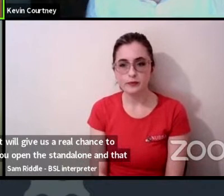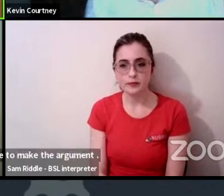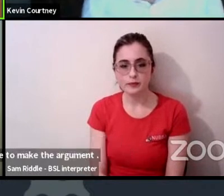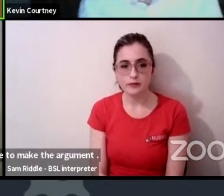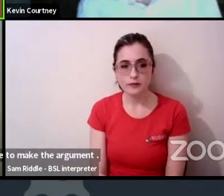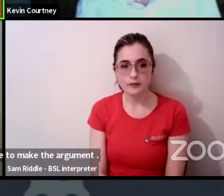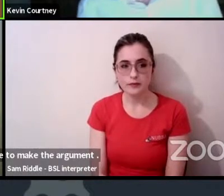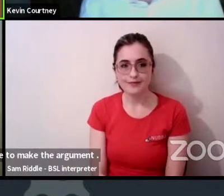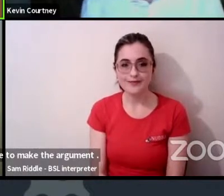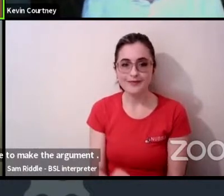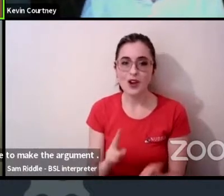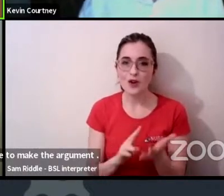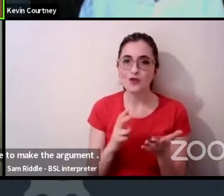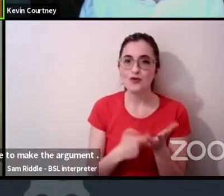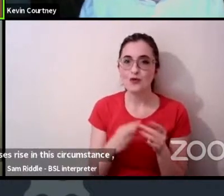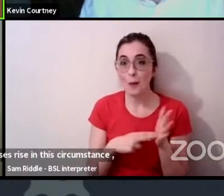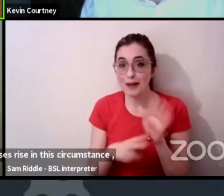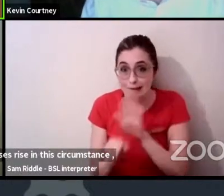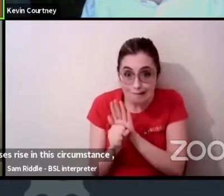You're on mute.